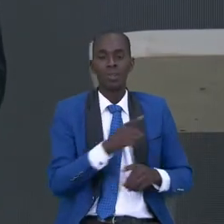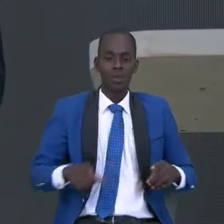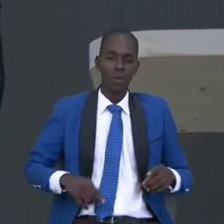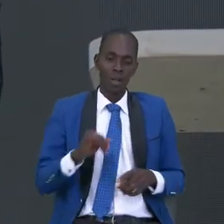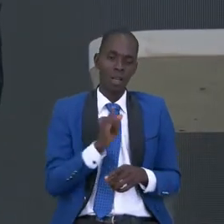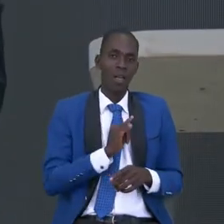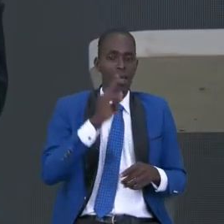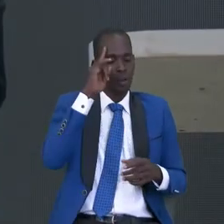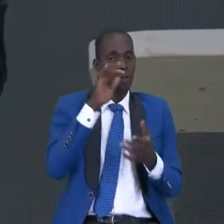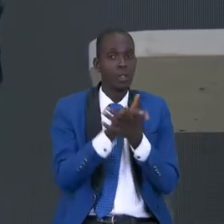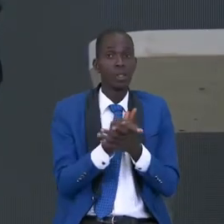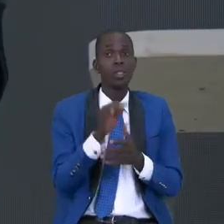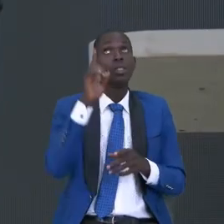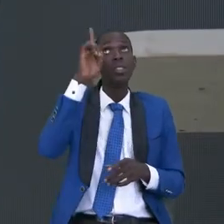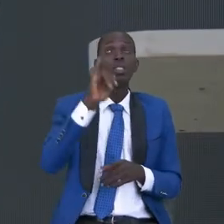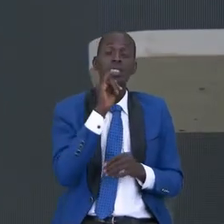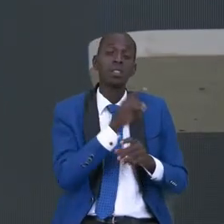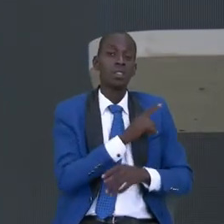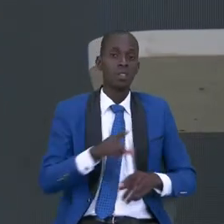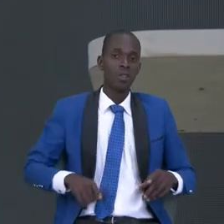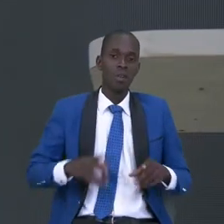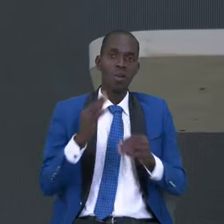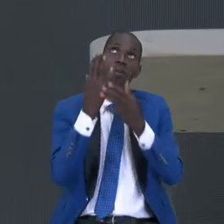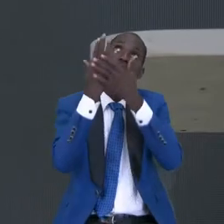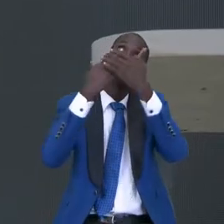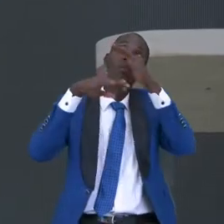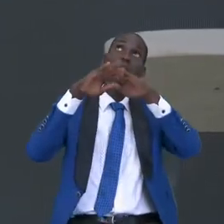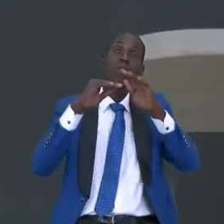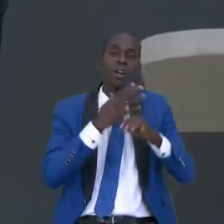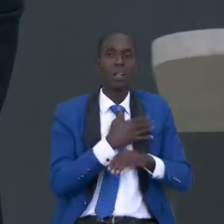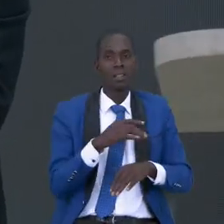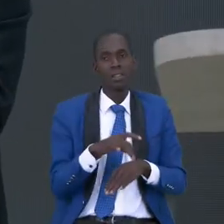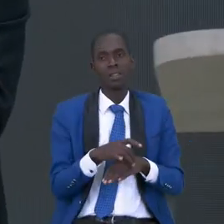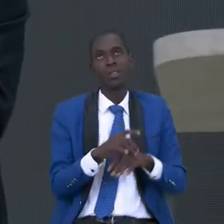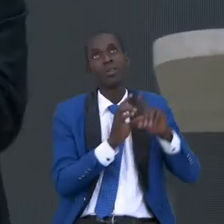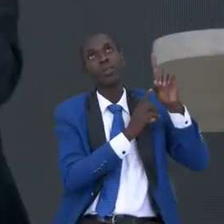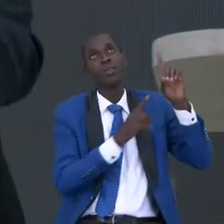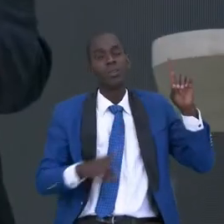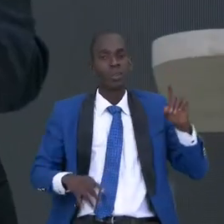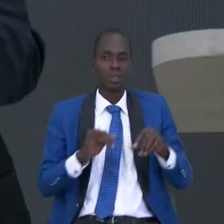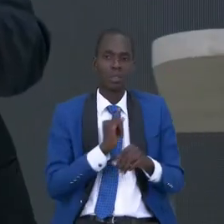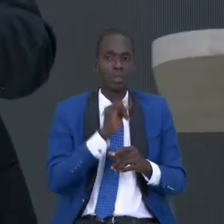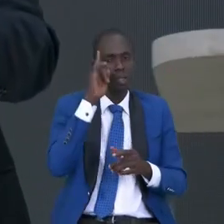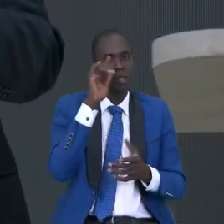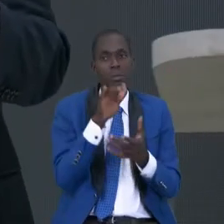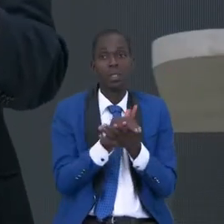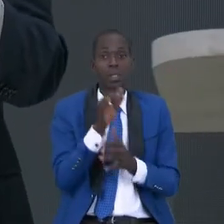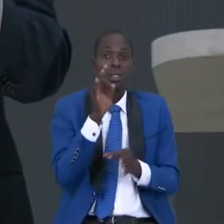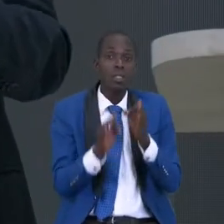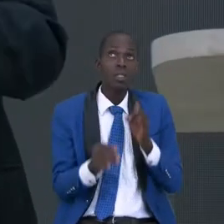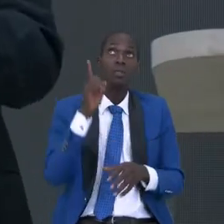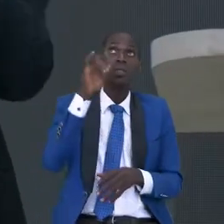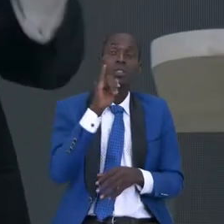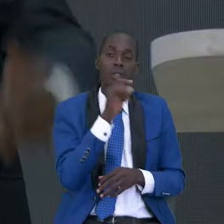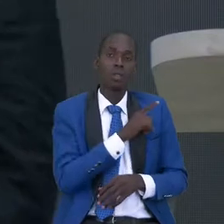If he's Lord, the Lord of heaven and earth, Lord, I believe. If he's Lord, the